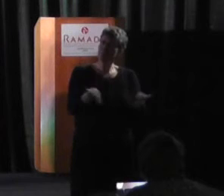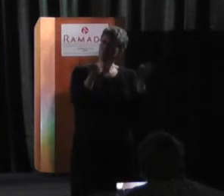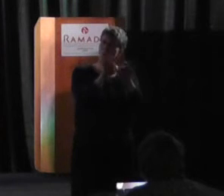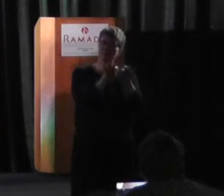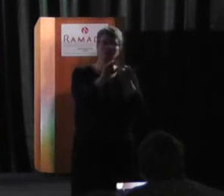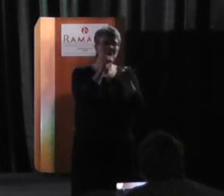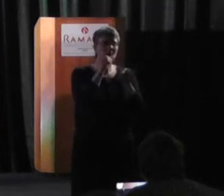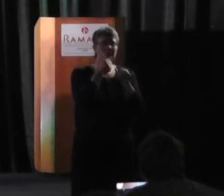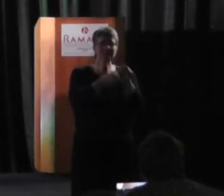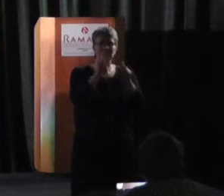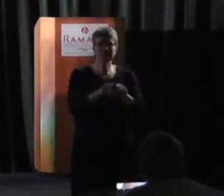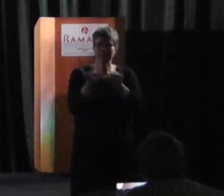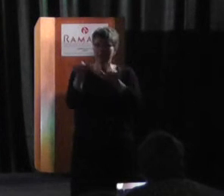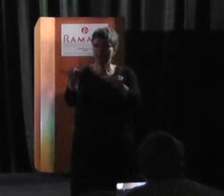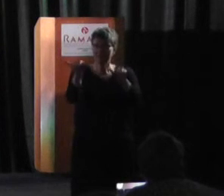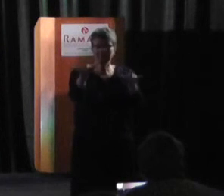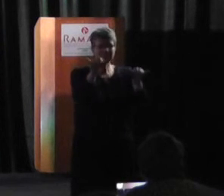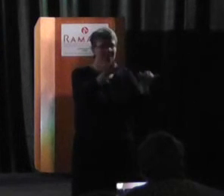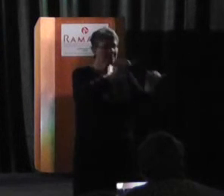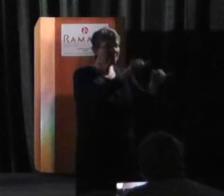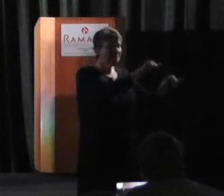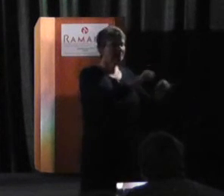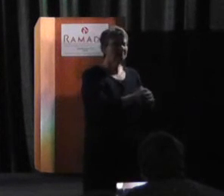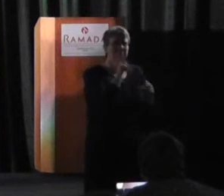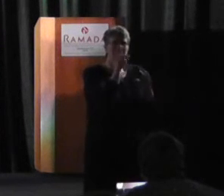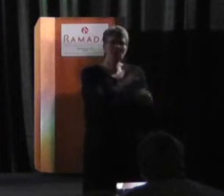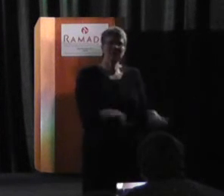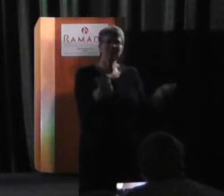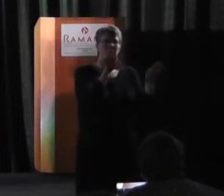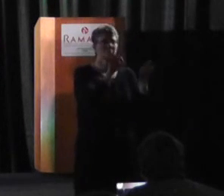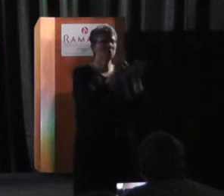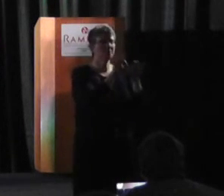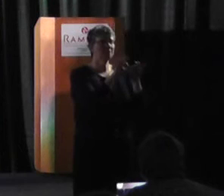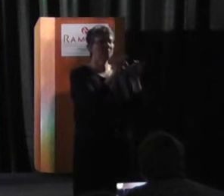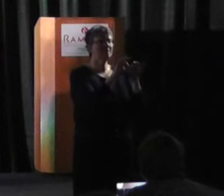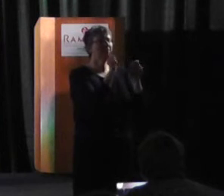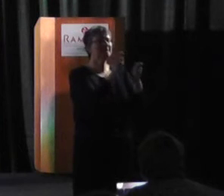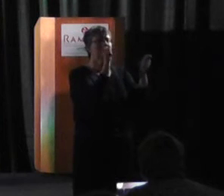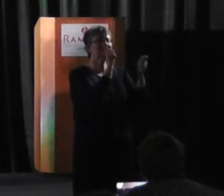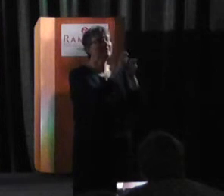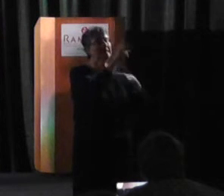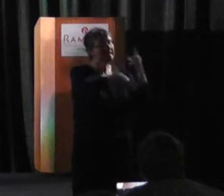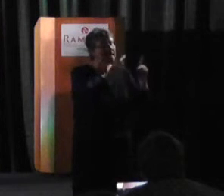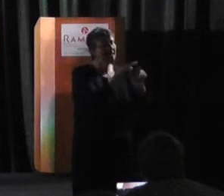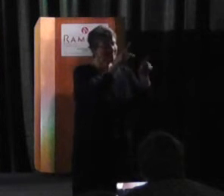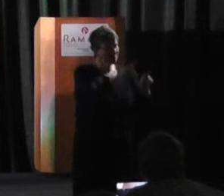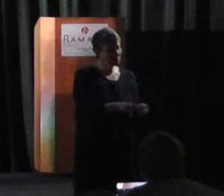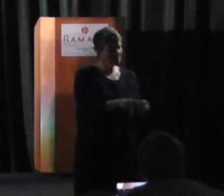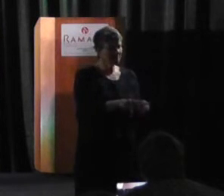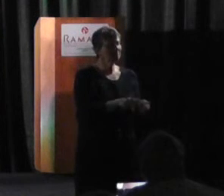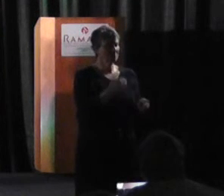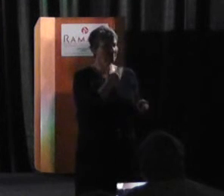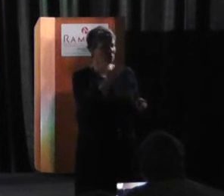someone, and that you don't have to come from a certain station in life to be a good human being. We were very lucky to have parents who taught